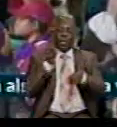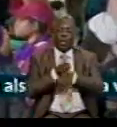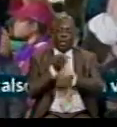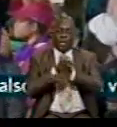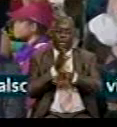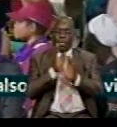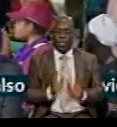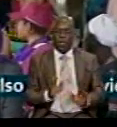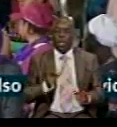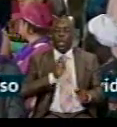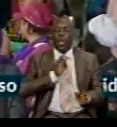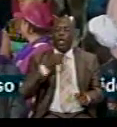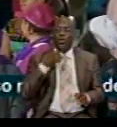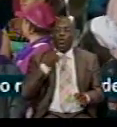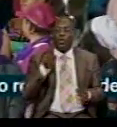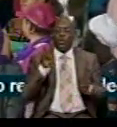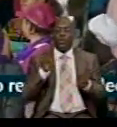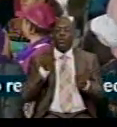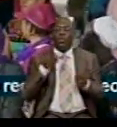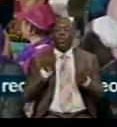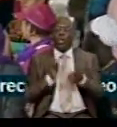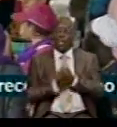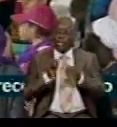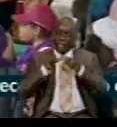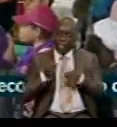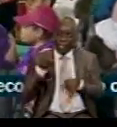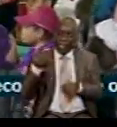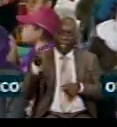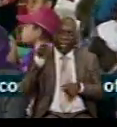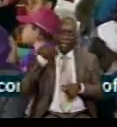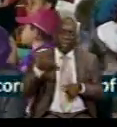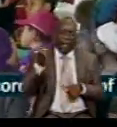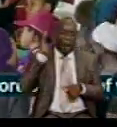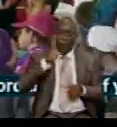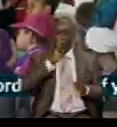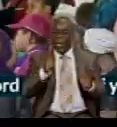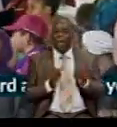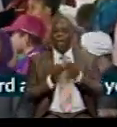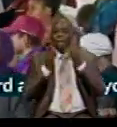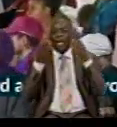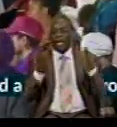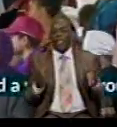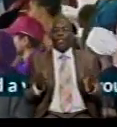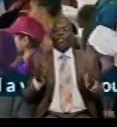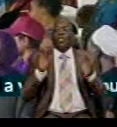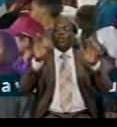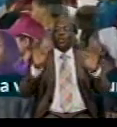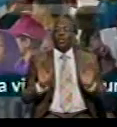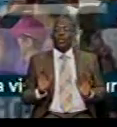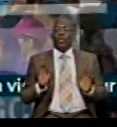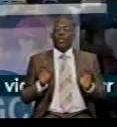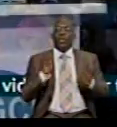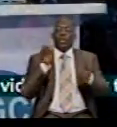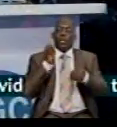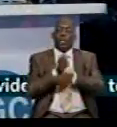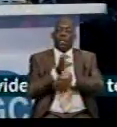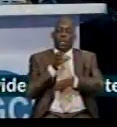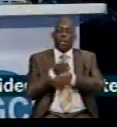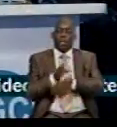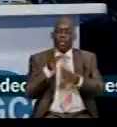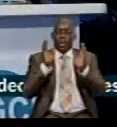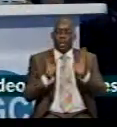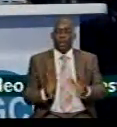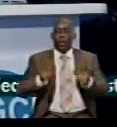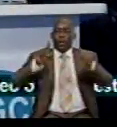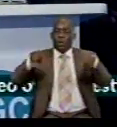going to be a miracle gala. Parce qu'il y aura un gala de miracle. Cancel us. Go back there because the miracle is